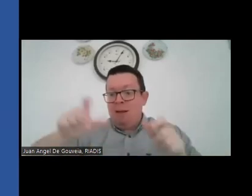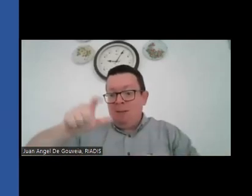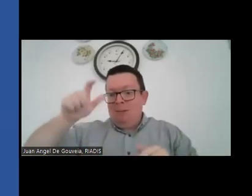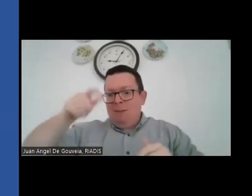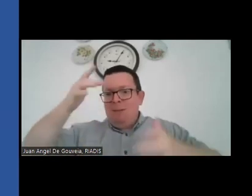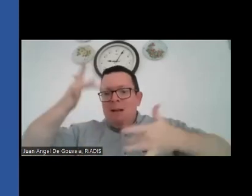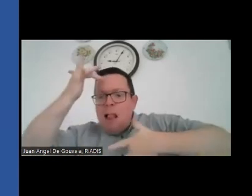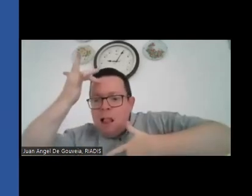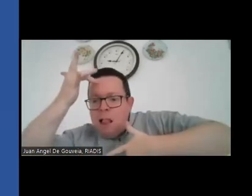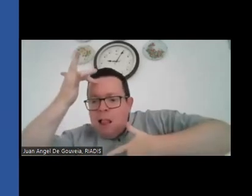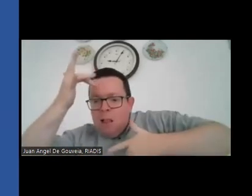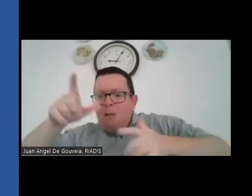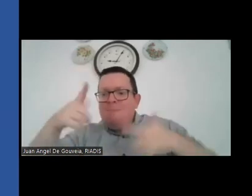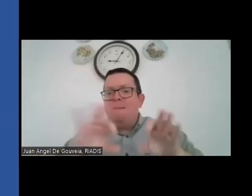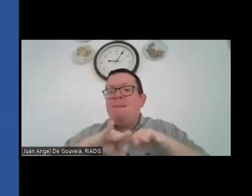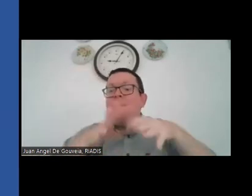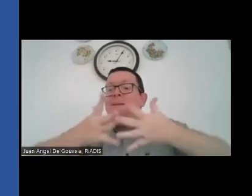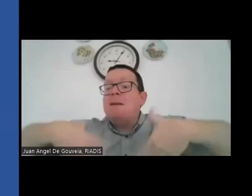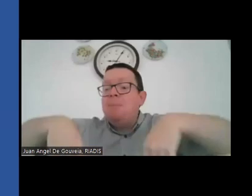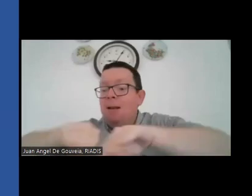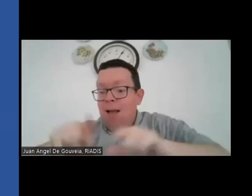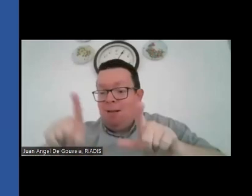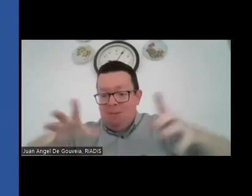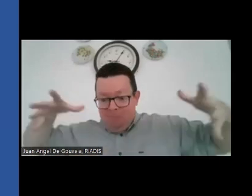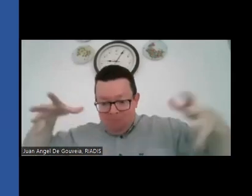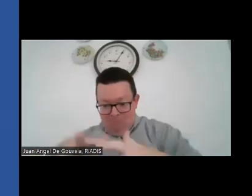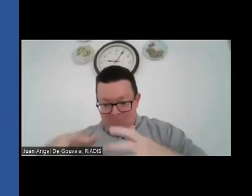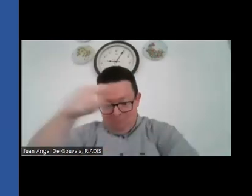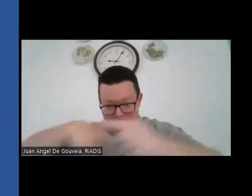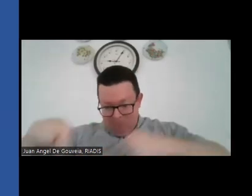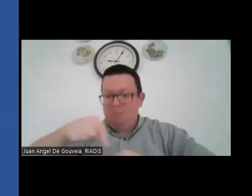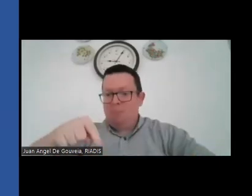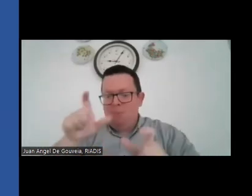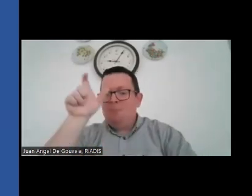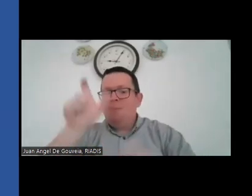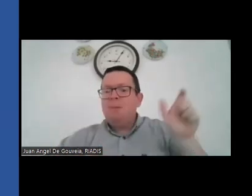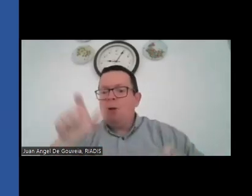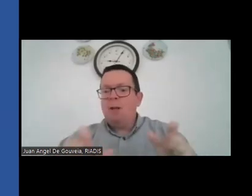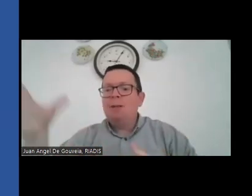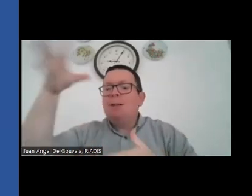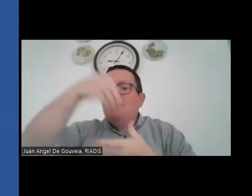families, victims of an event, and anyone within the facility.